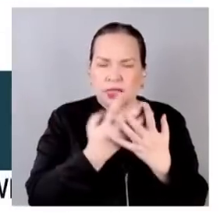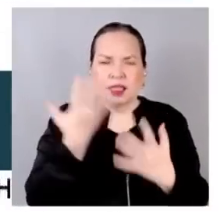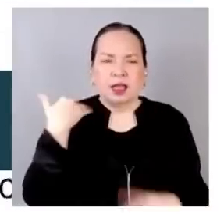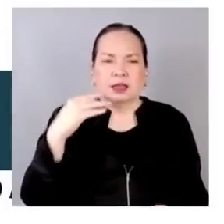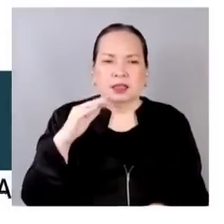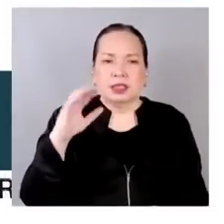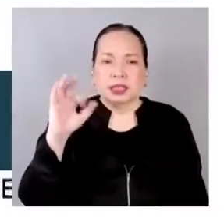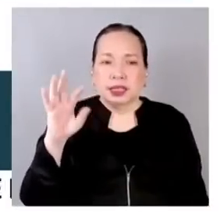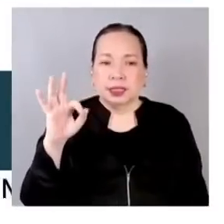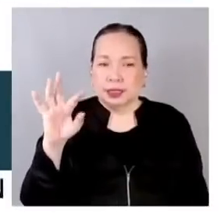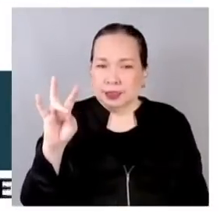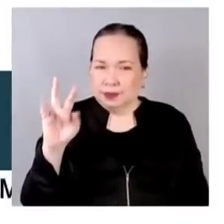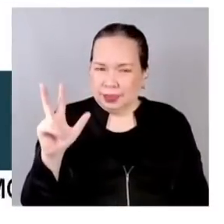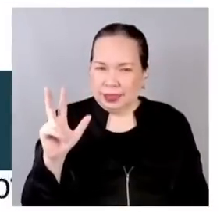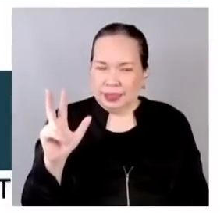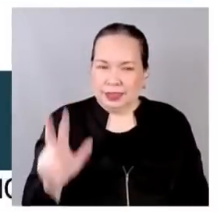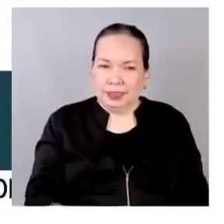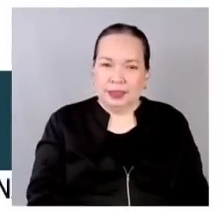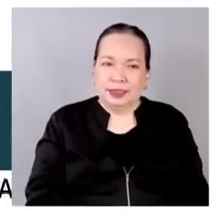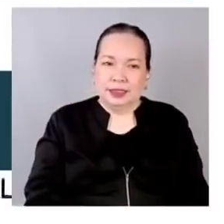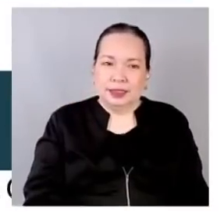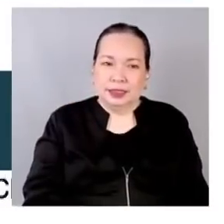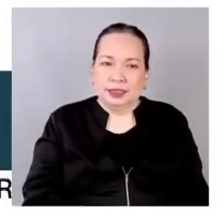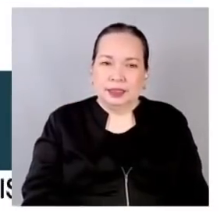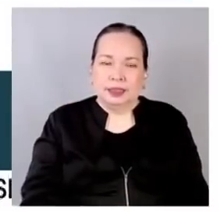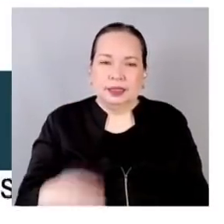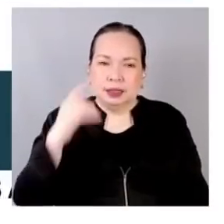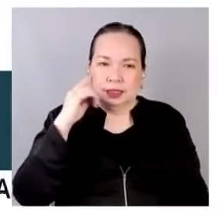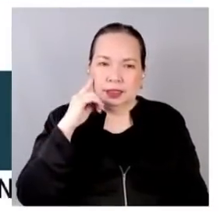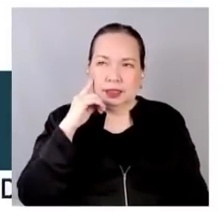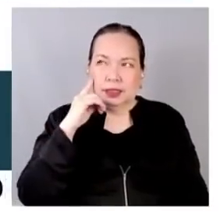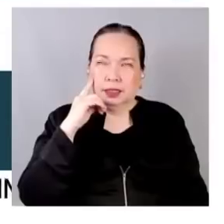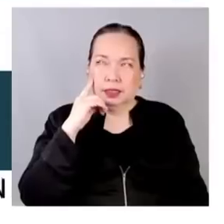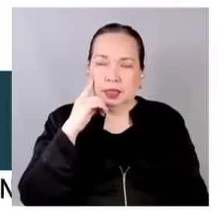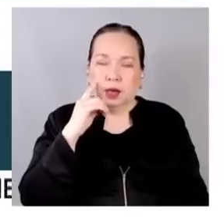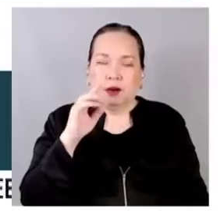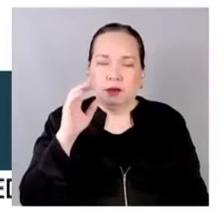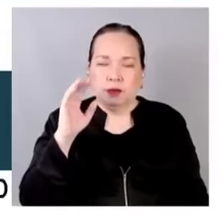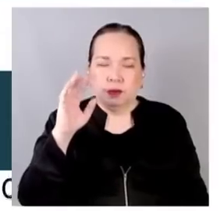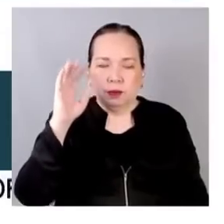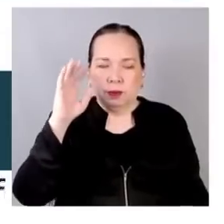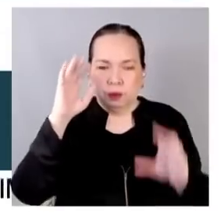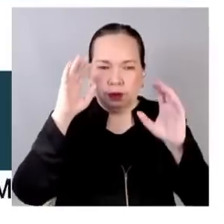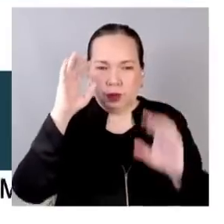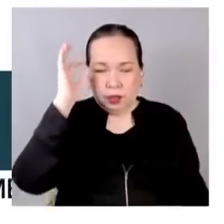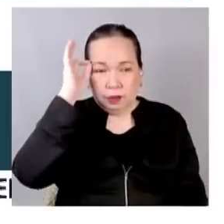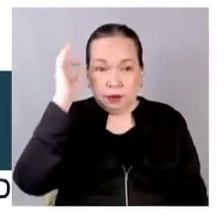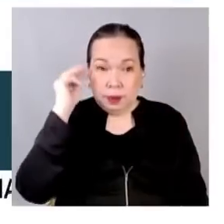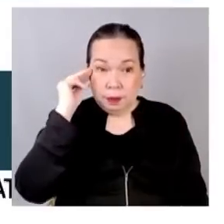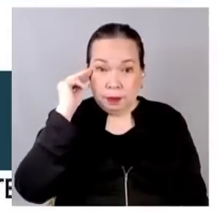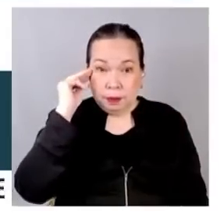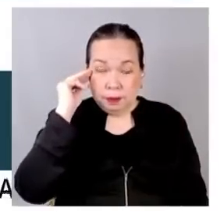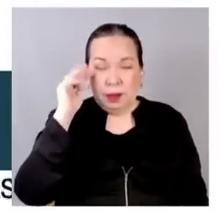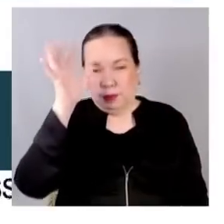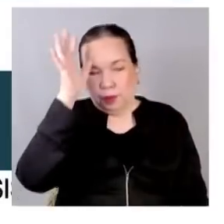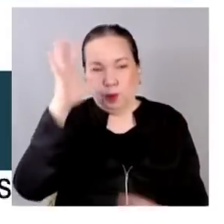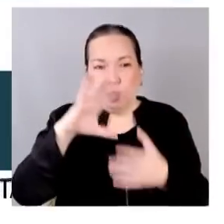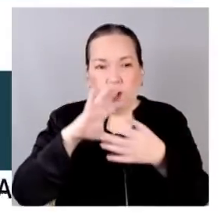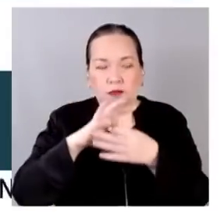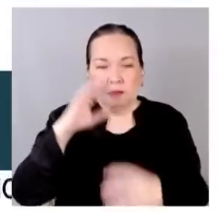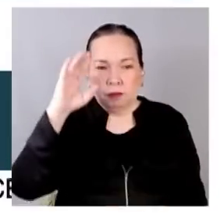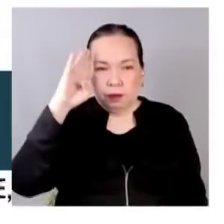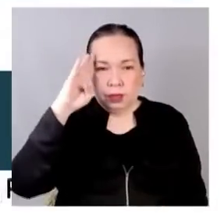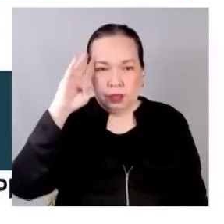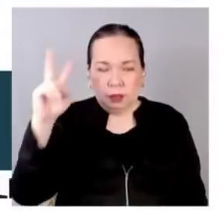1973. And would you imagine it was the president's father who was the last one who constructed the prison and penal